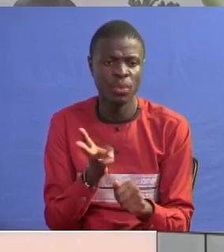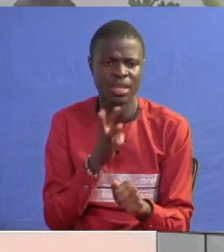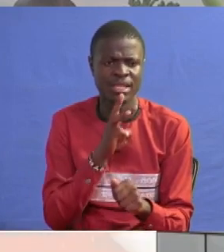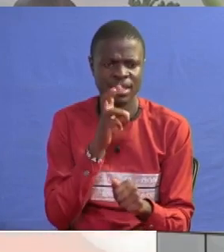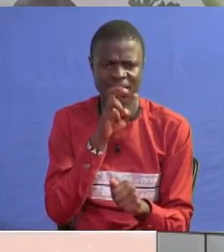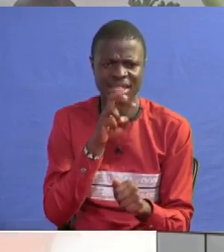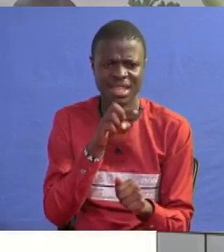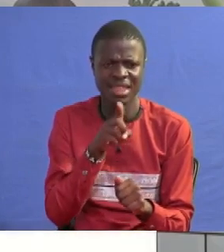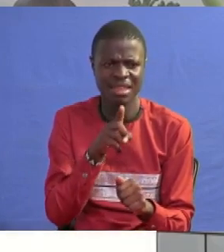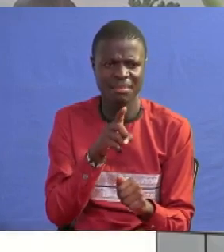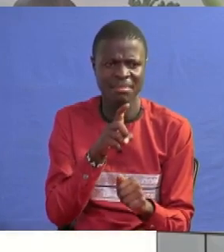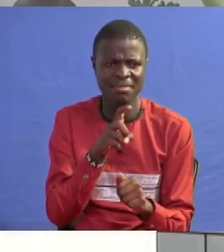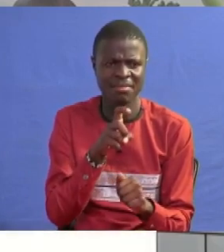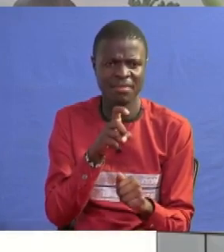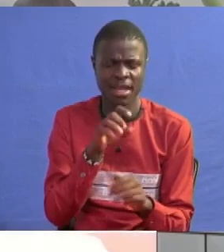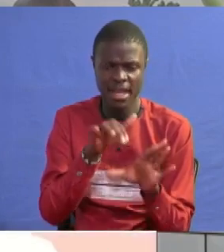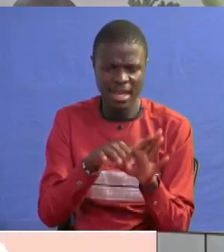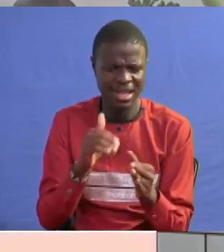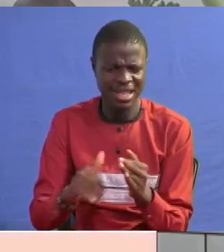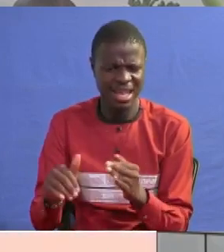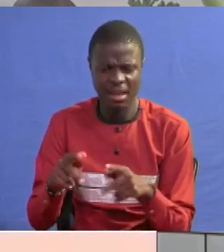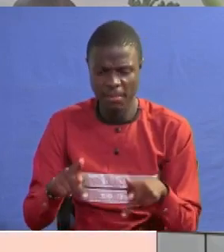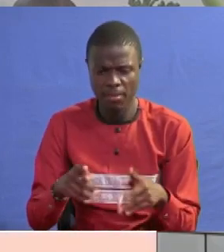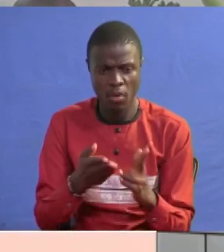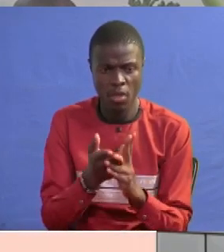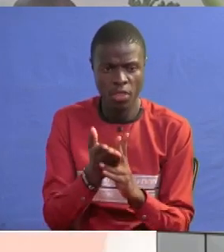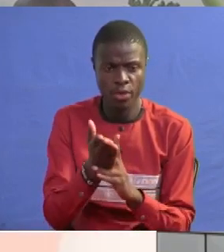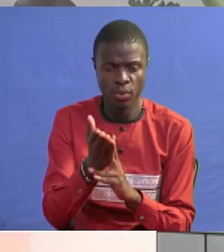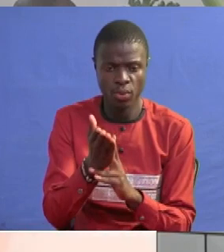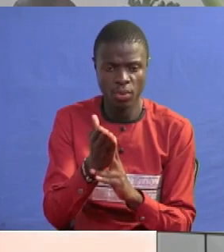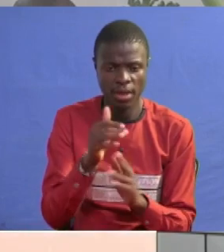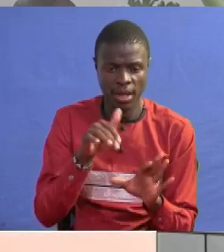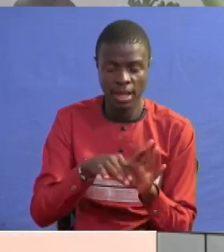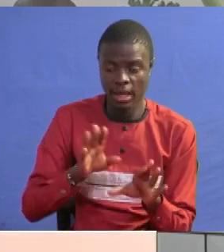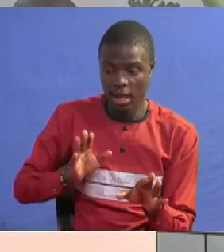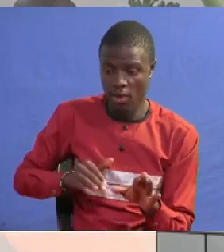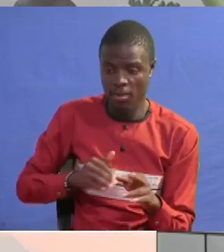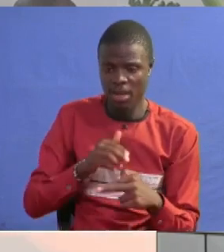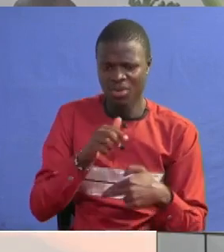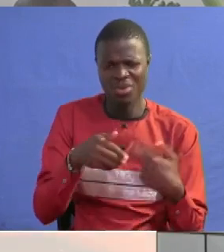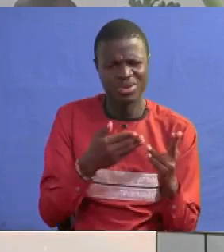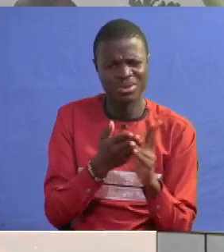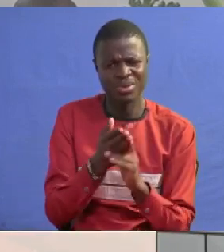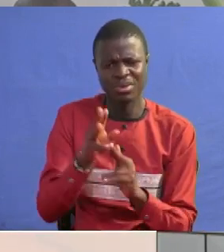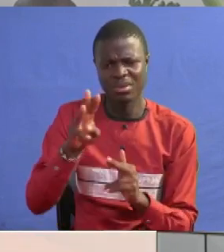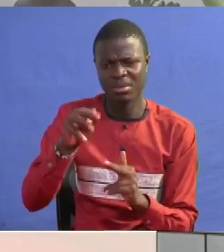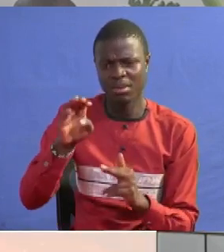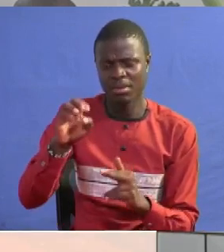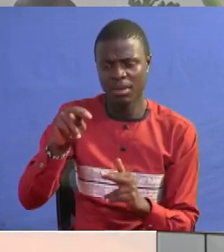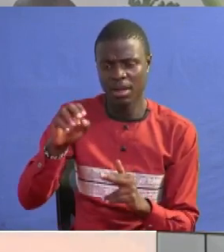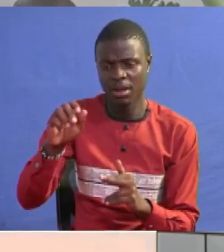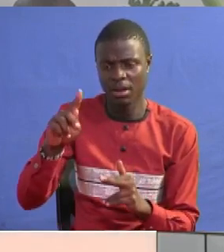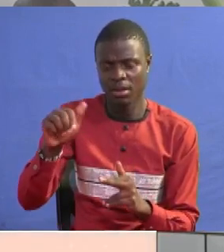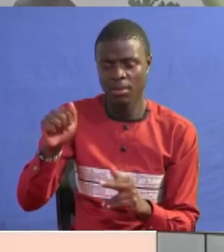in young people because through puberty, all the way to when a woman goes through menopause, they go through hormonal